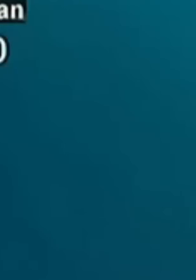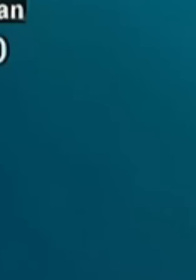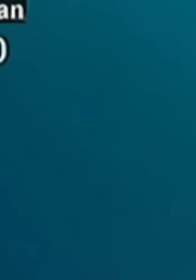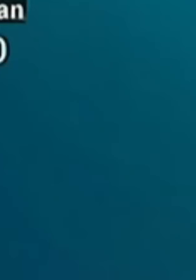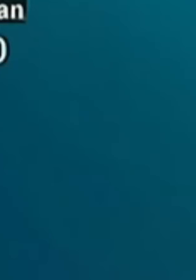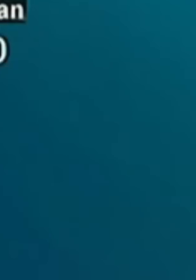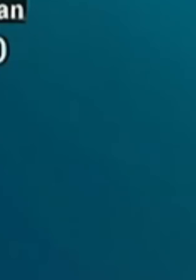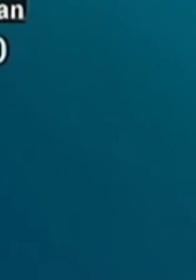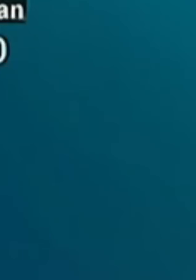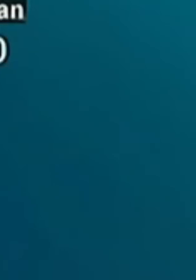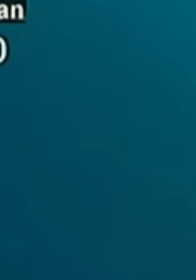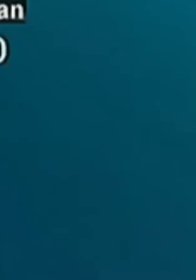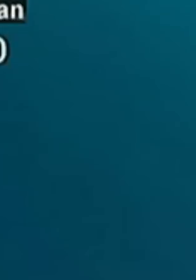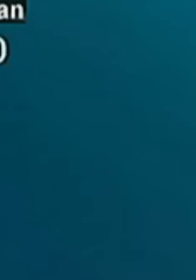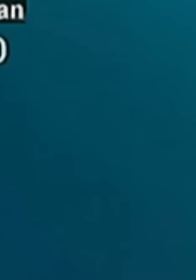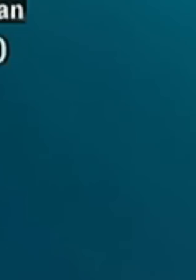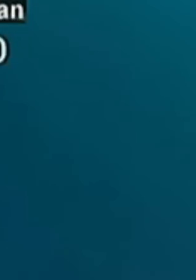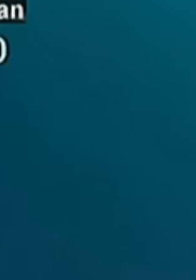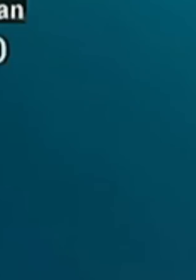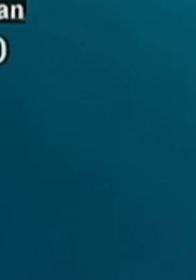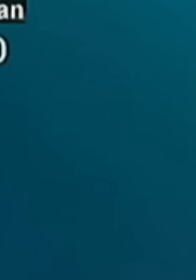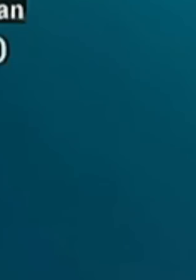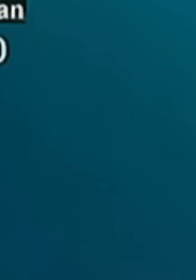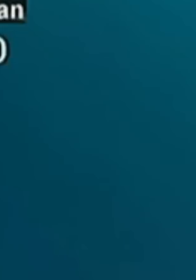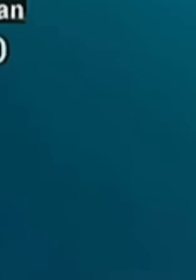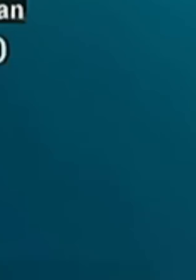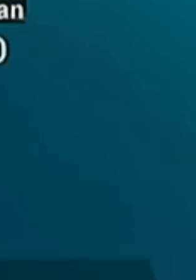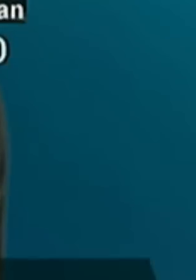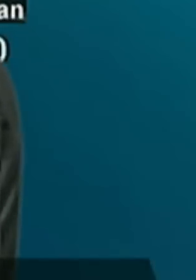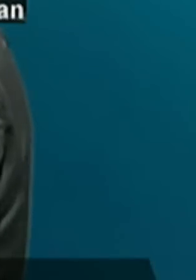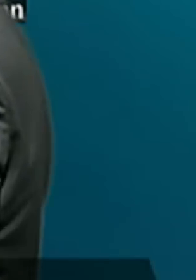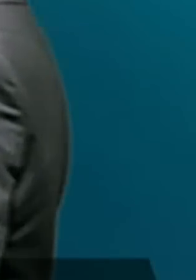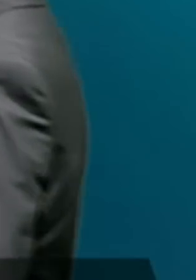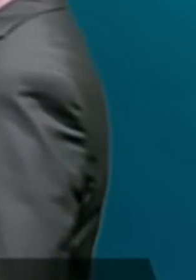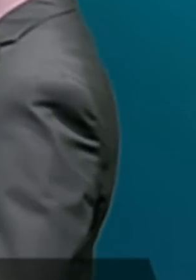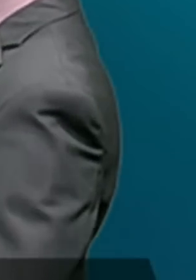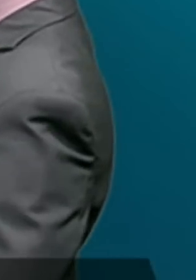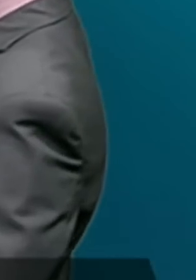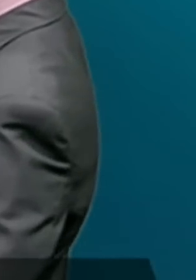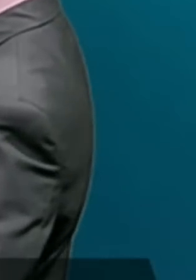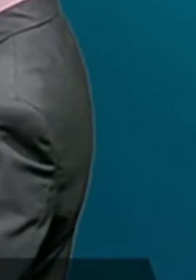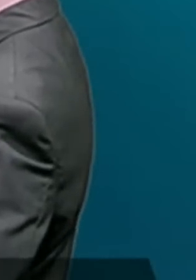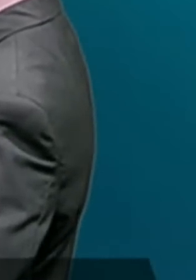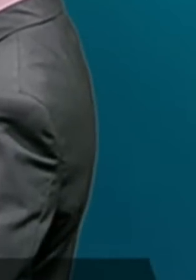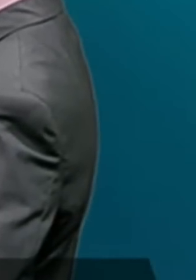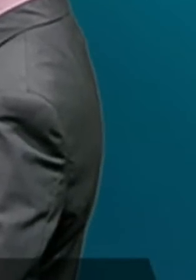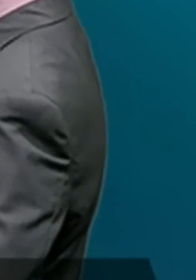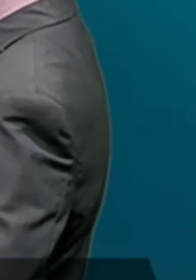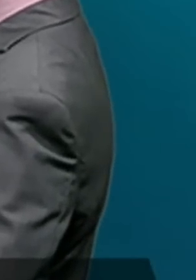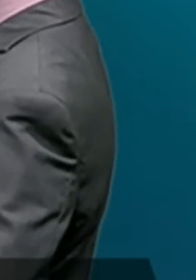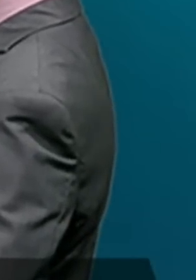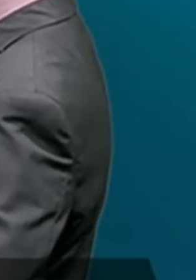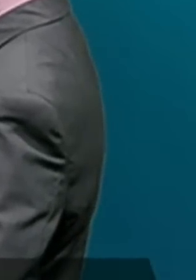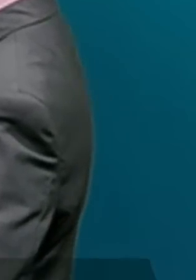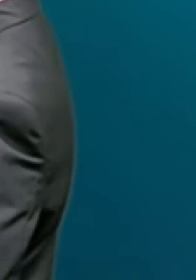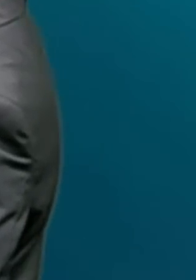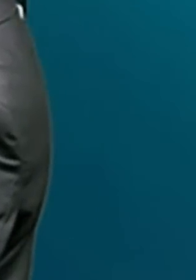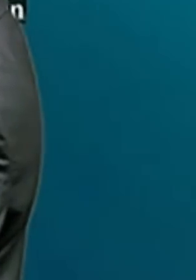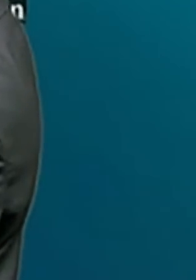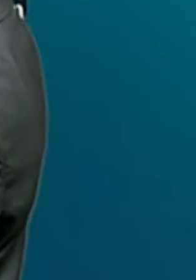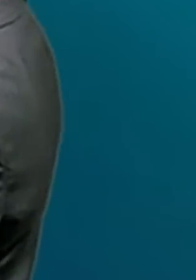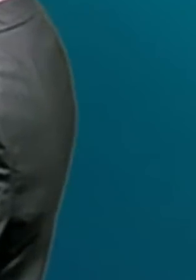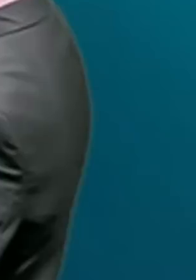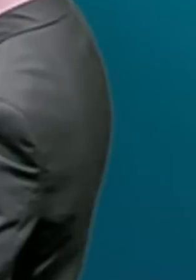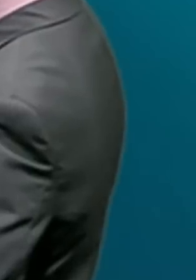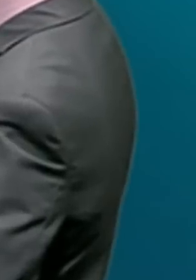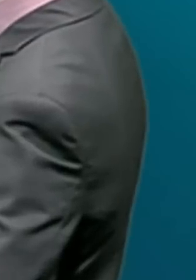ke a leboga kgaetsedi ka lapeng Thobela re lebeleleng kakanyo ya bosa bošegong bja lehono re lebetse dikgonagalo tša dipula ka diperesente tše masometshela re lebeletse yona go loka kwa province ya Free State